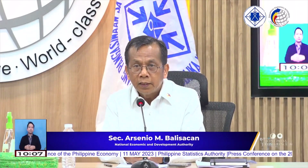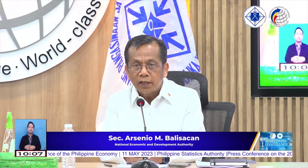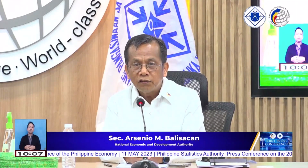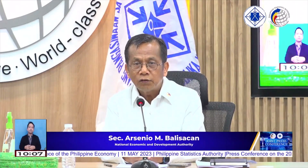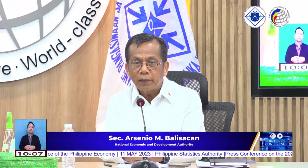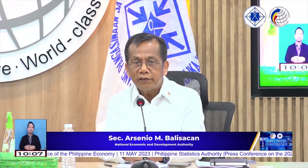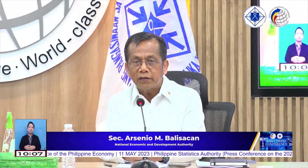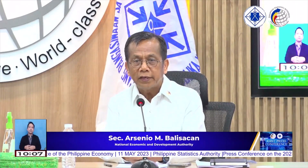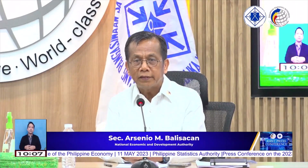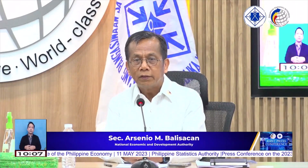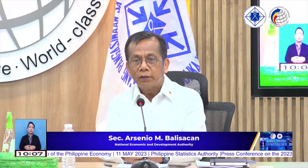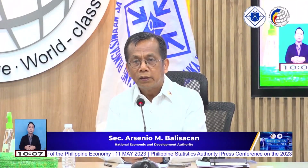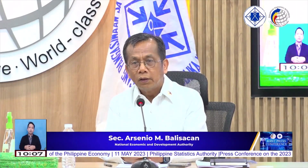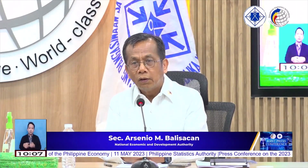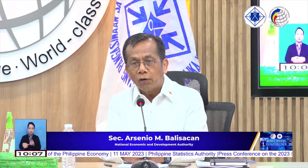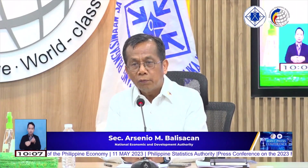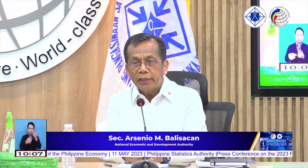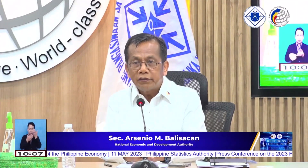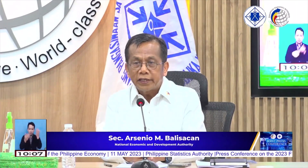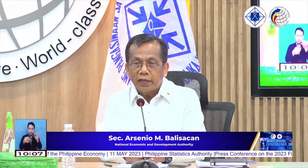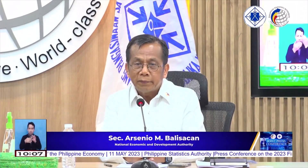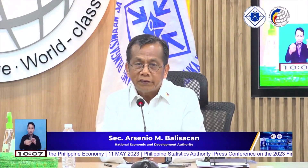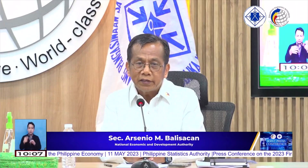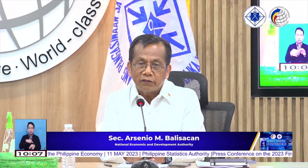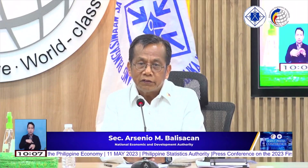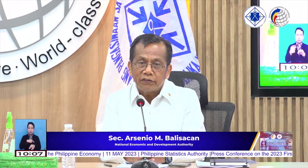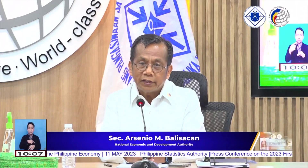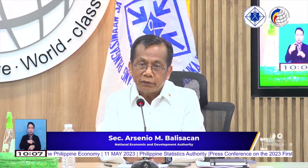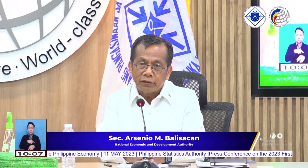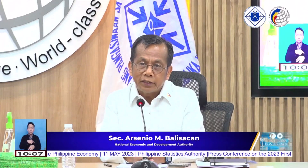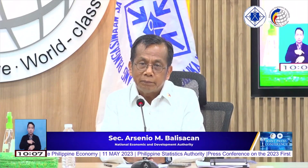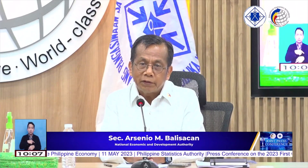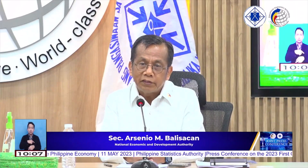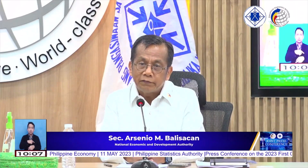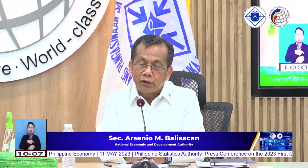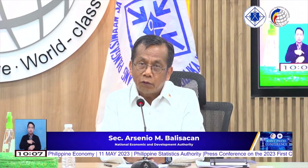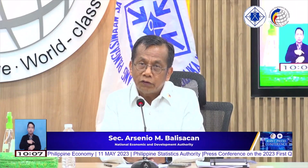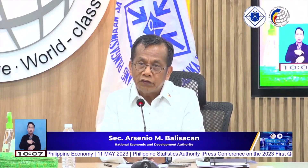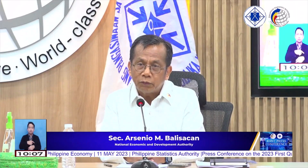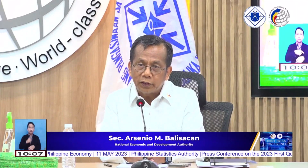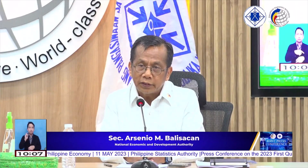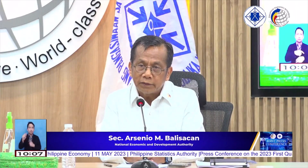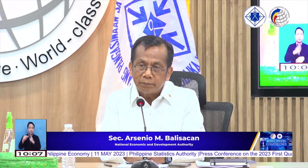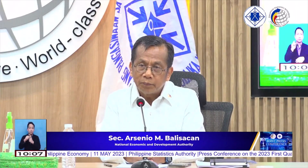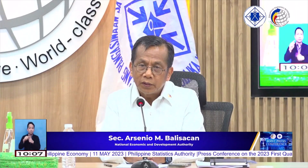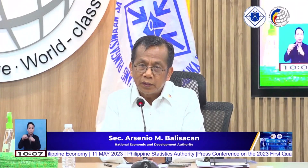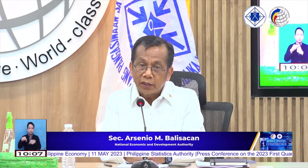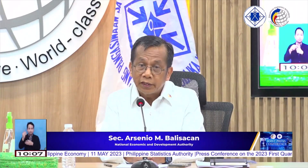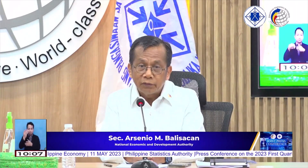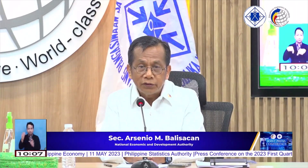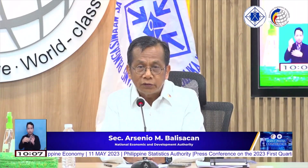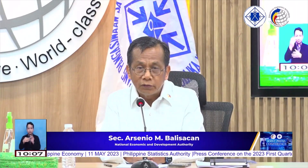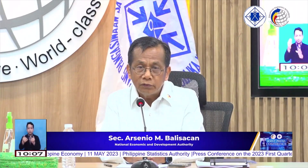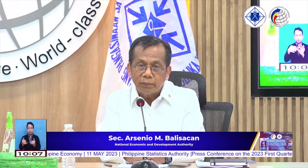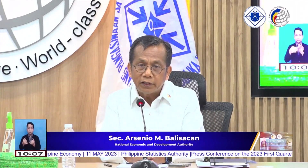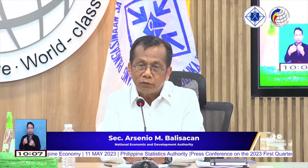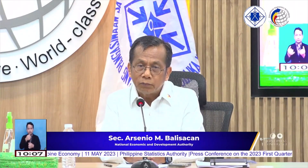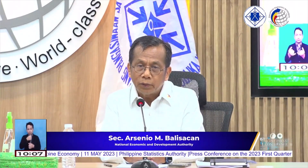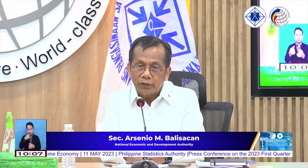On the supply side, all major economic sectors recorded positive growth this quarter. Agriculture grew